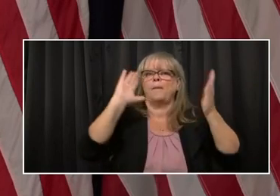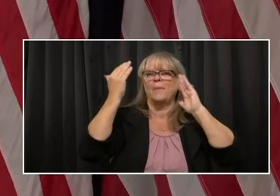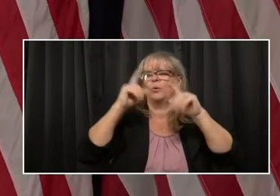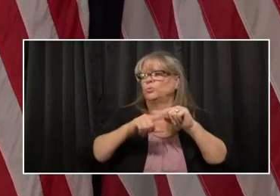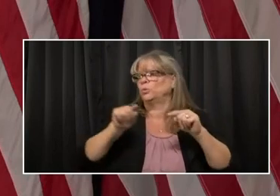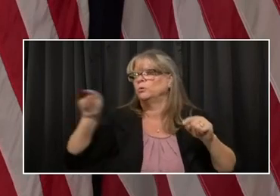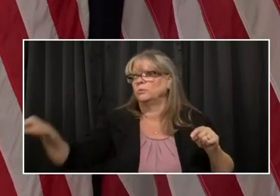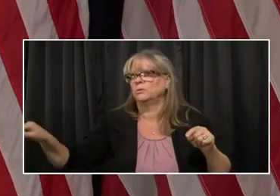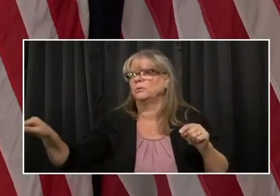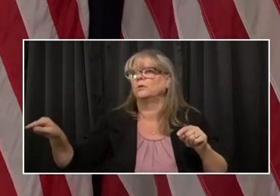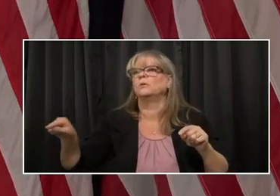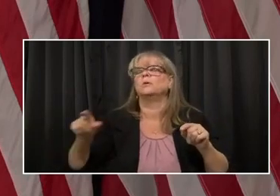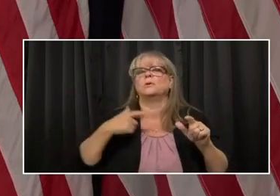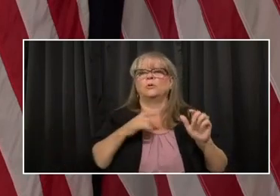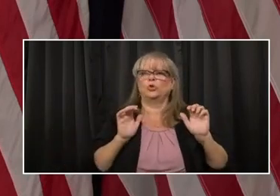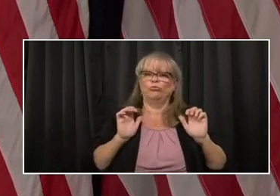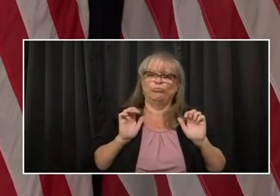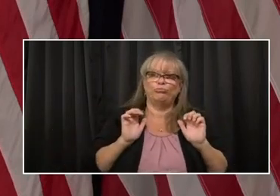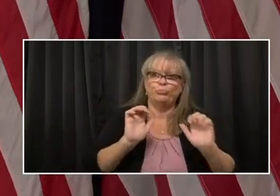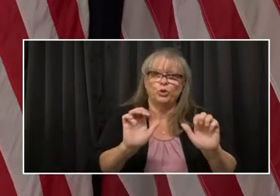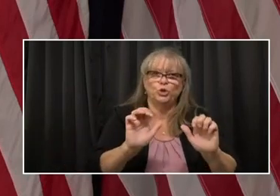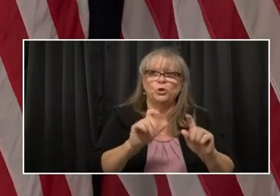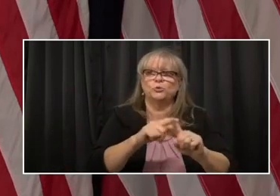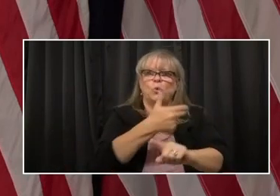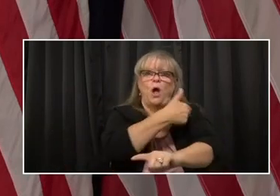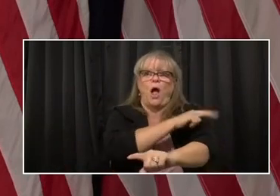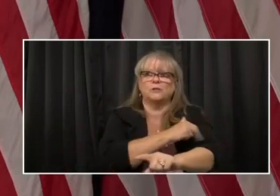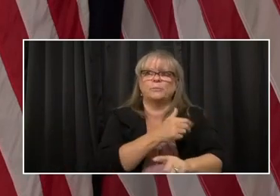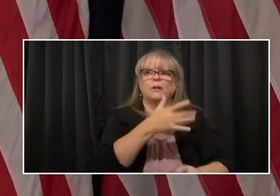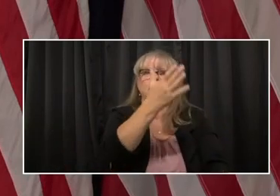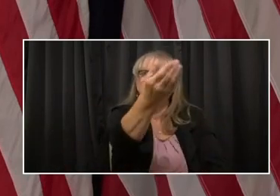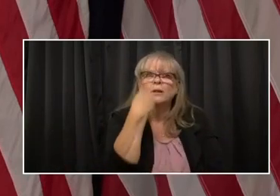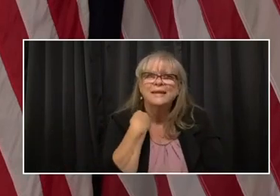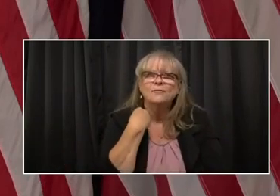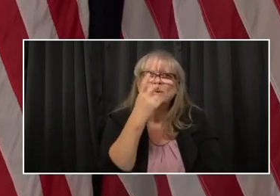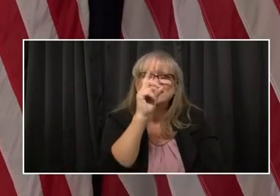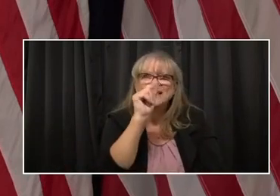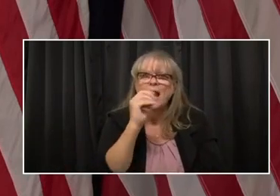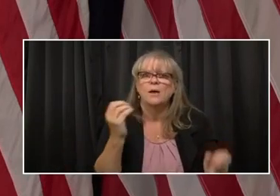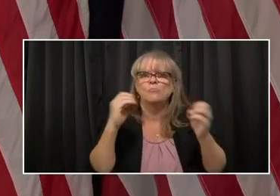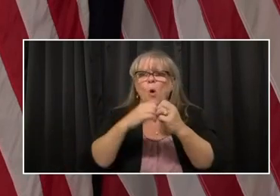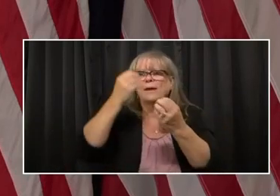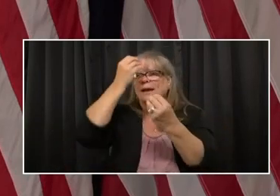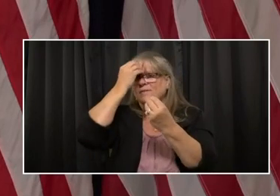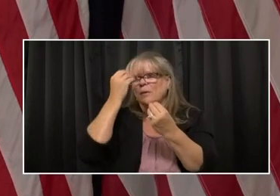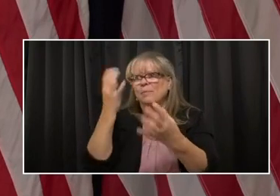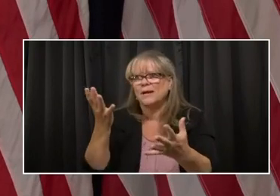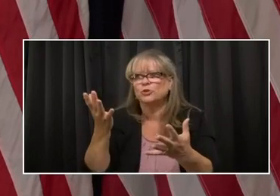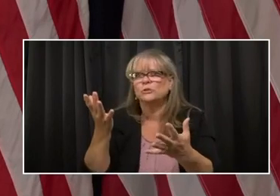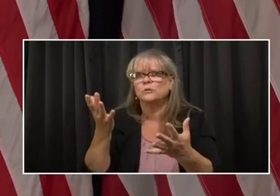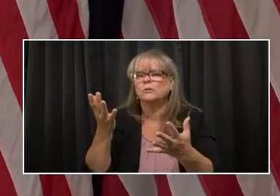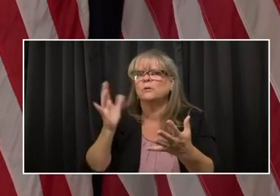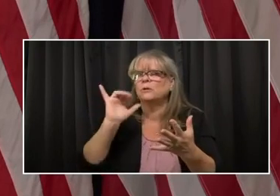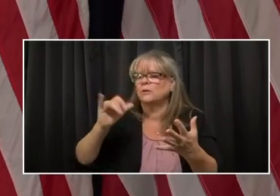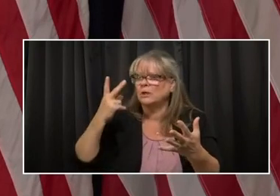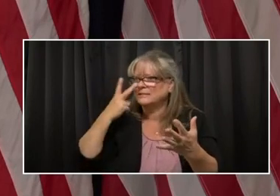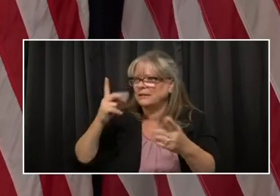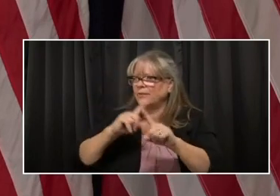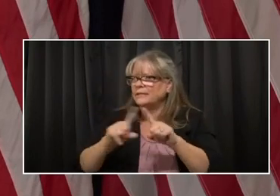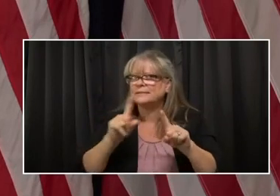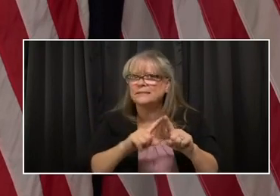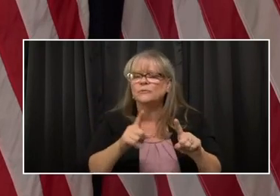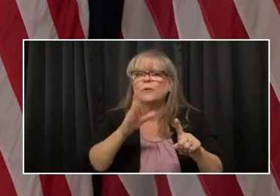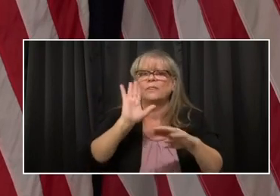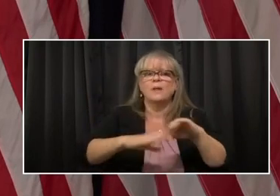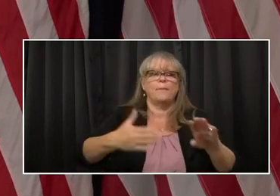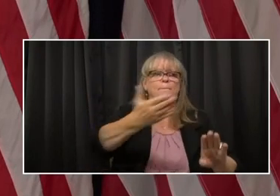hospitals and the data, to have the data that we started to show some of these disparities. I think it was about 2 months ago, and now with this added piece of